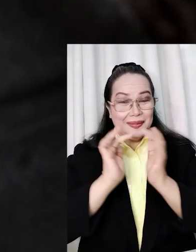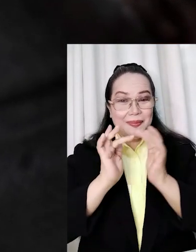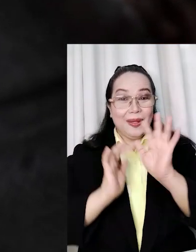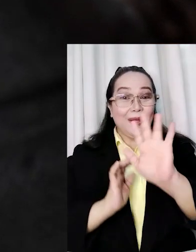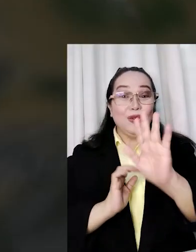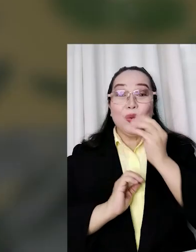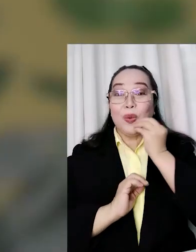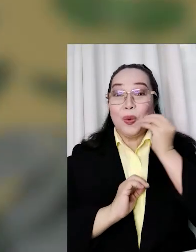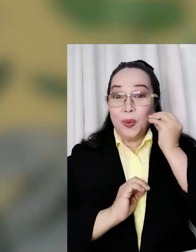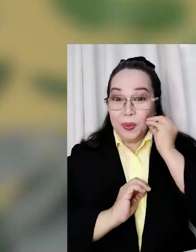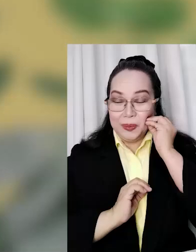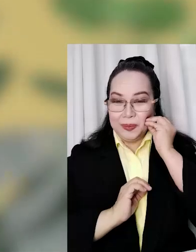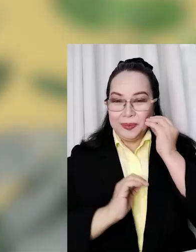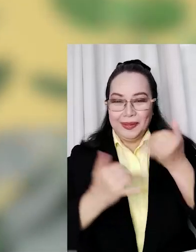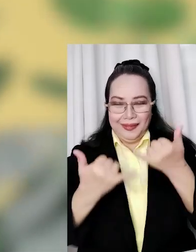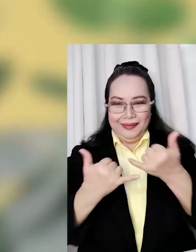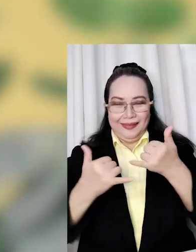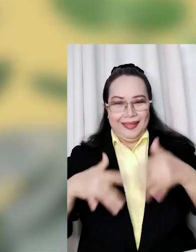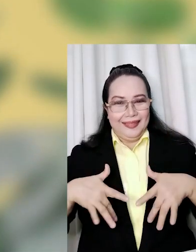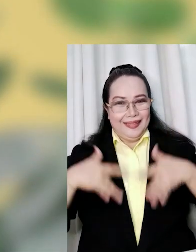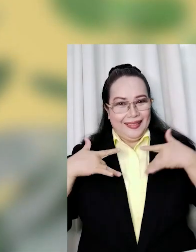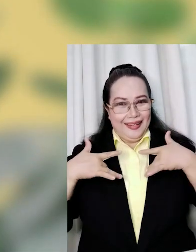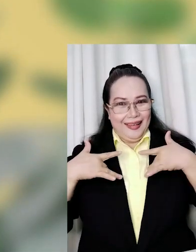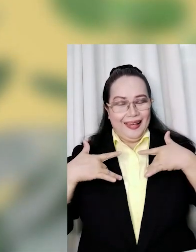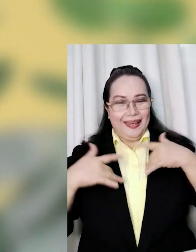at home. This is